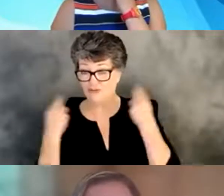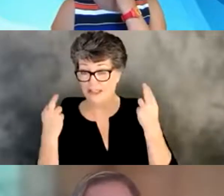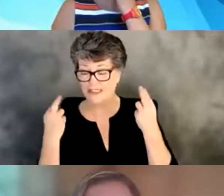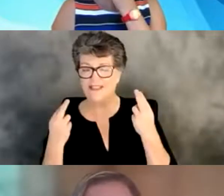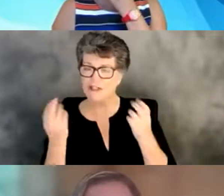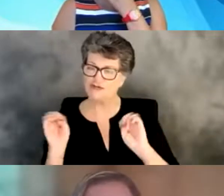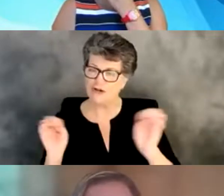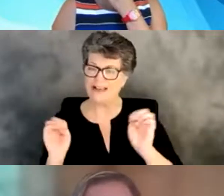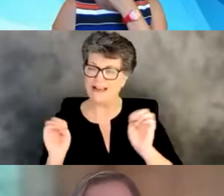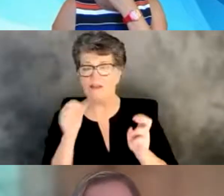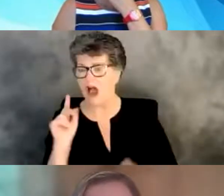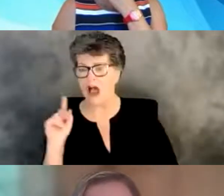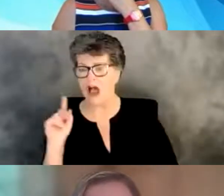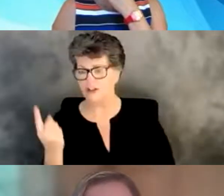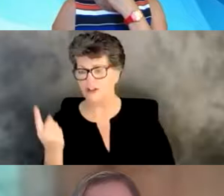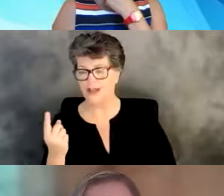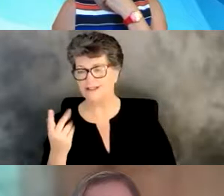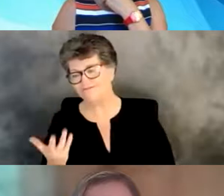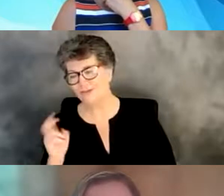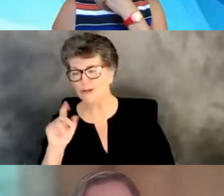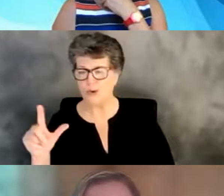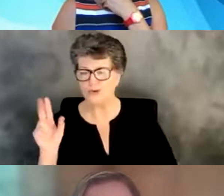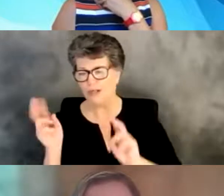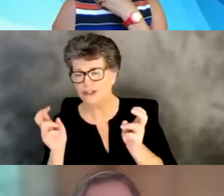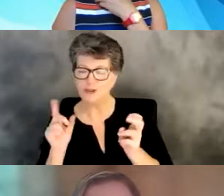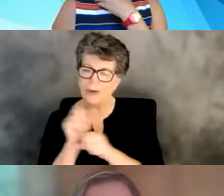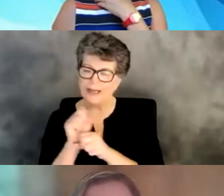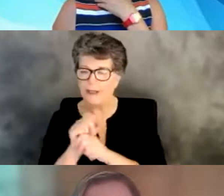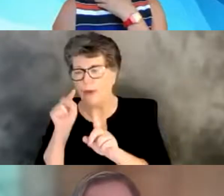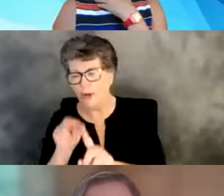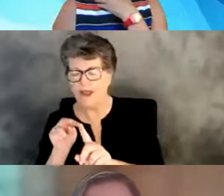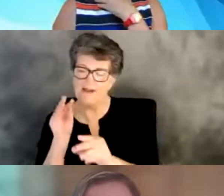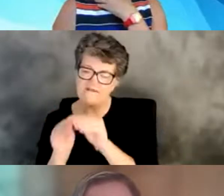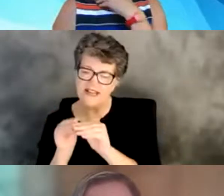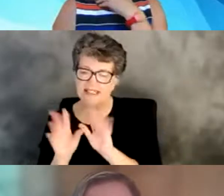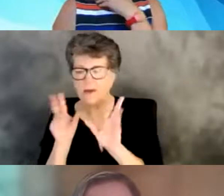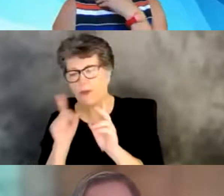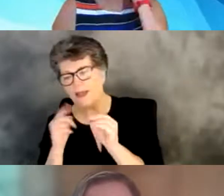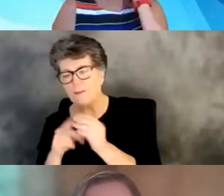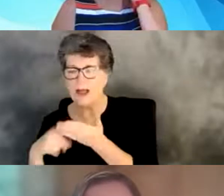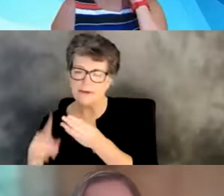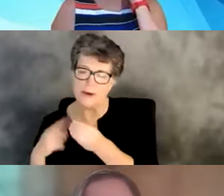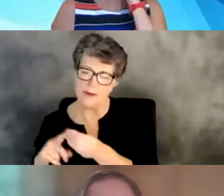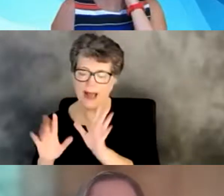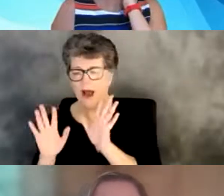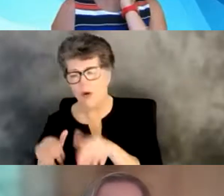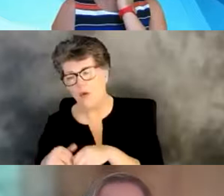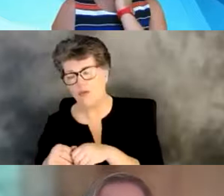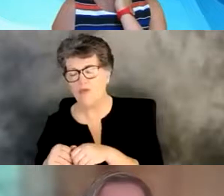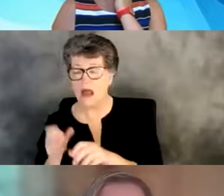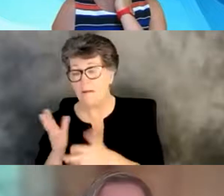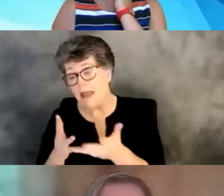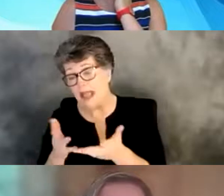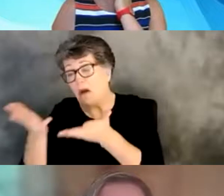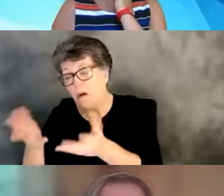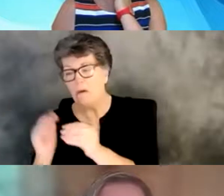issues. These are not just social issues that we should look at and think about and talk about and maybe get around to